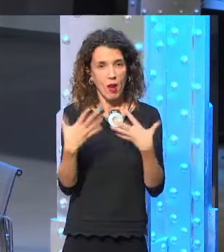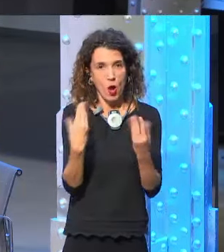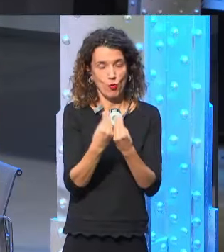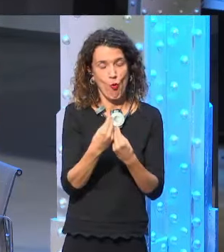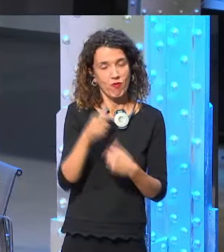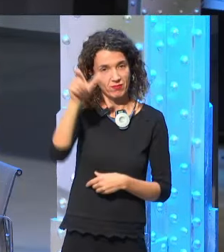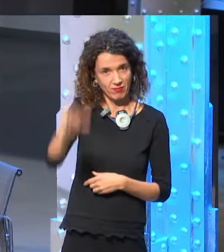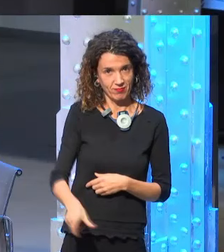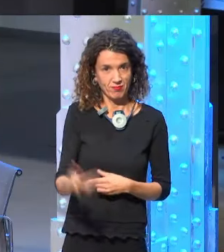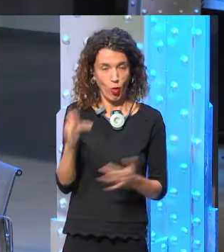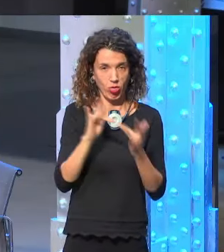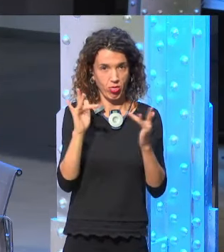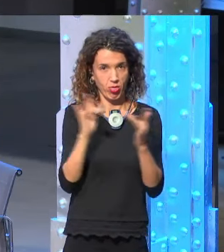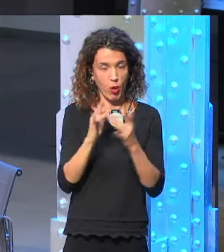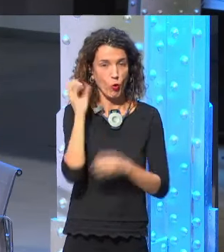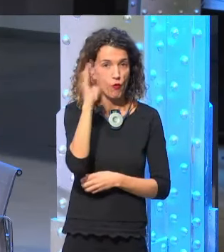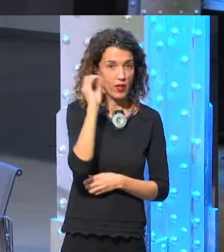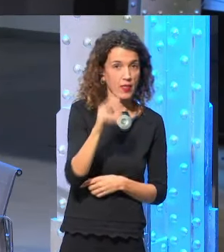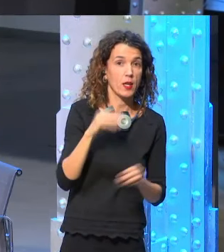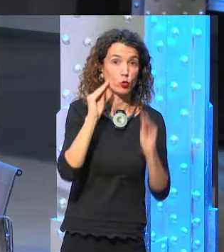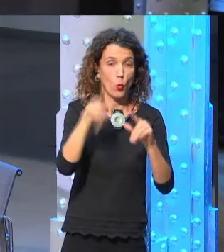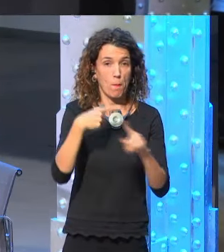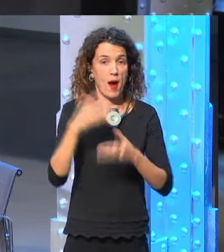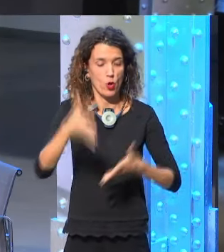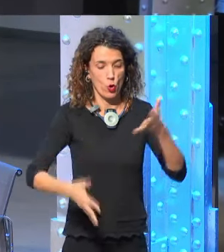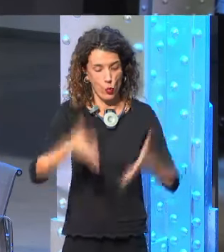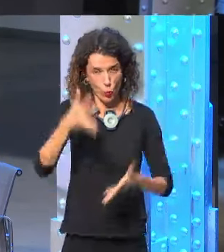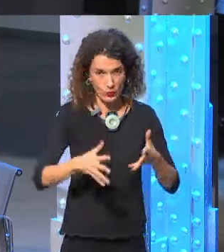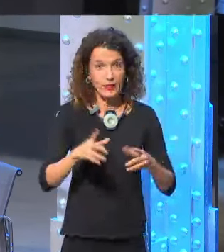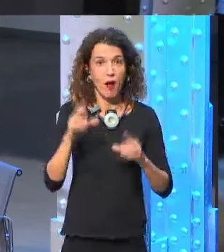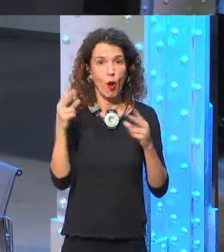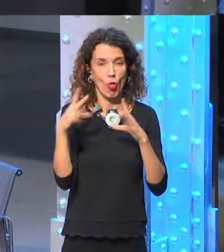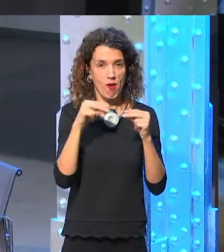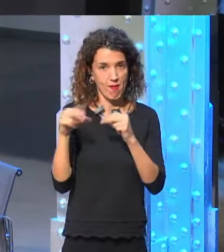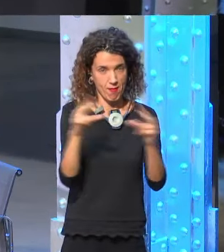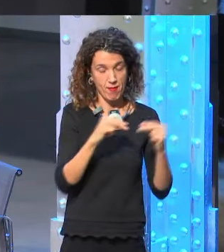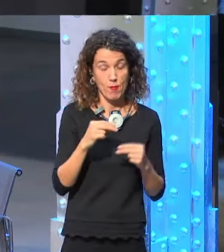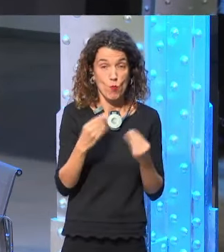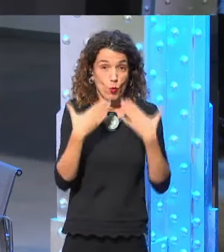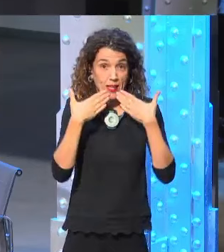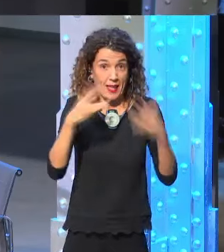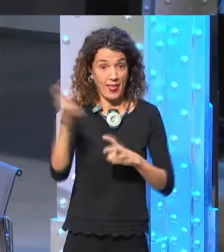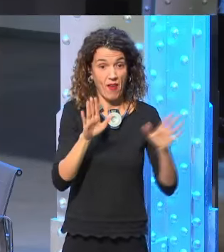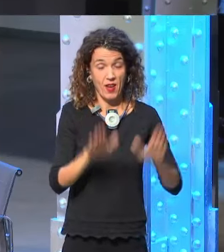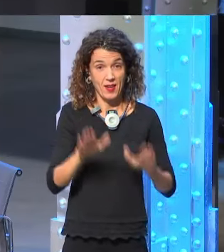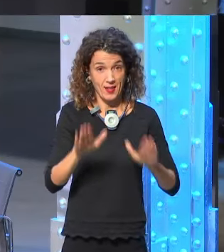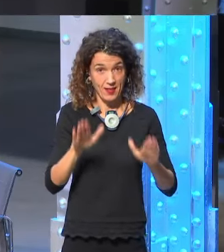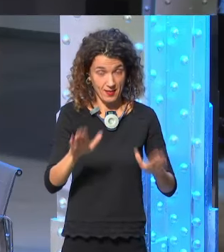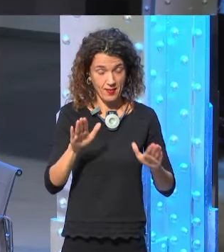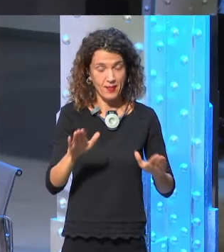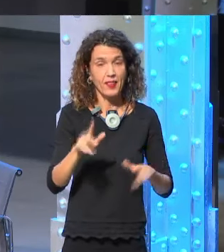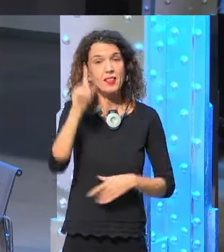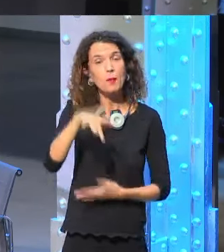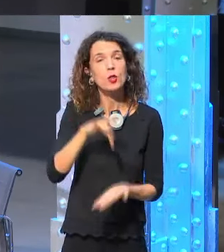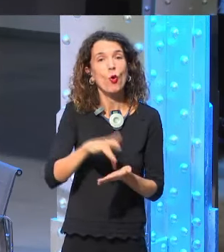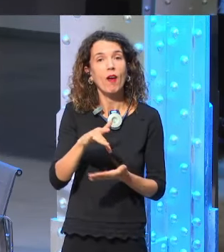very often by Amelie Klein. She will speak with him on robotics, and I just